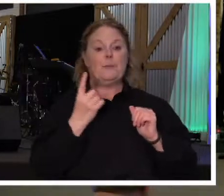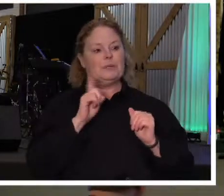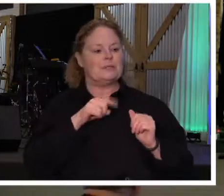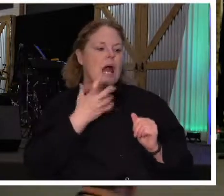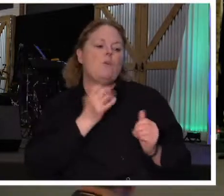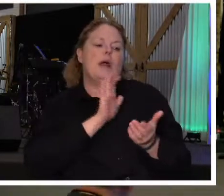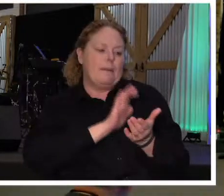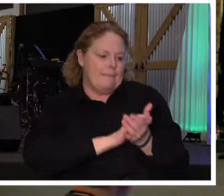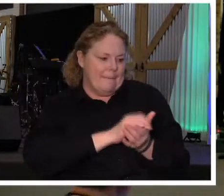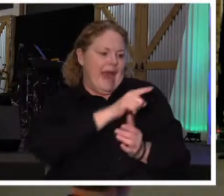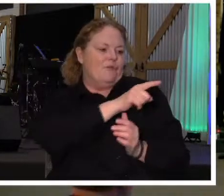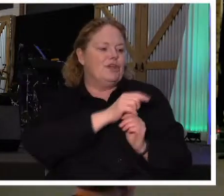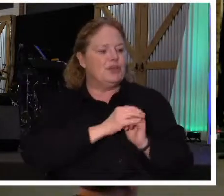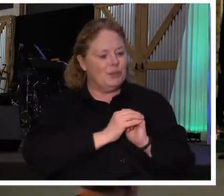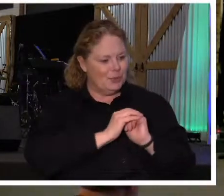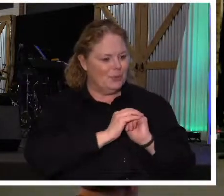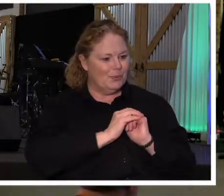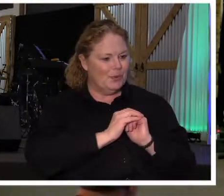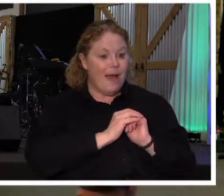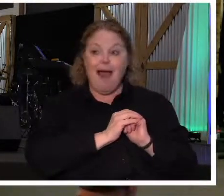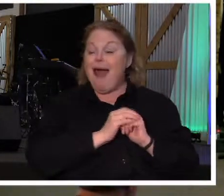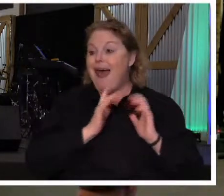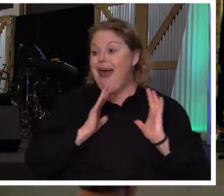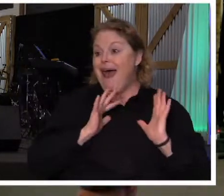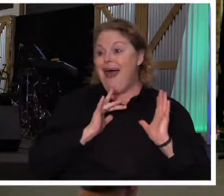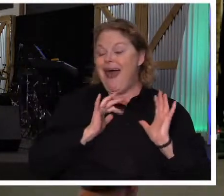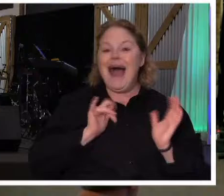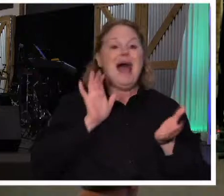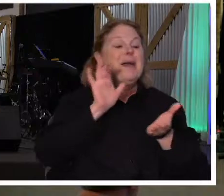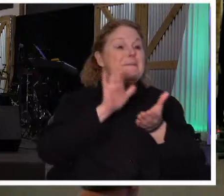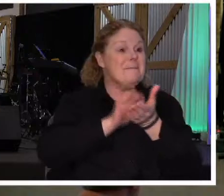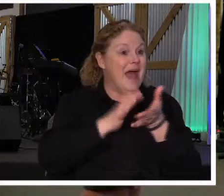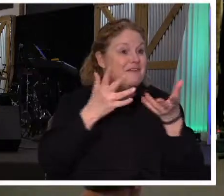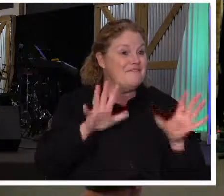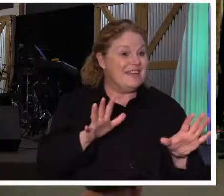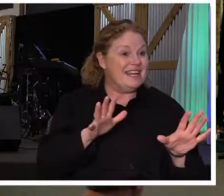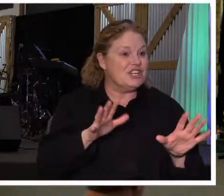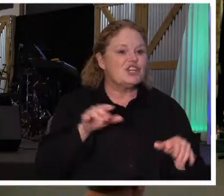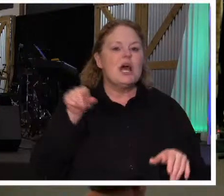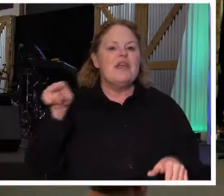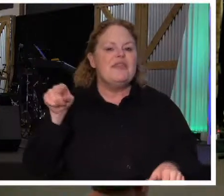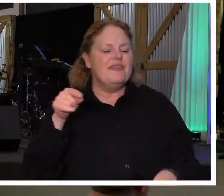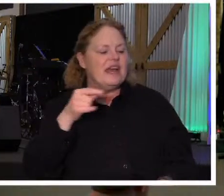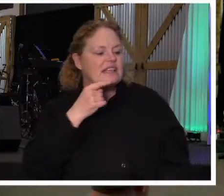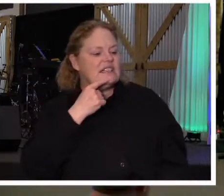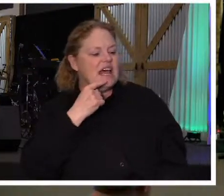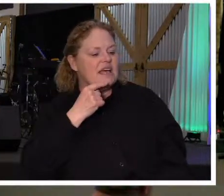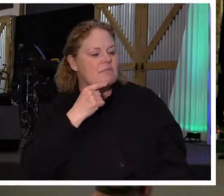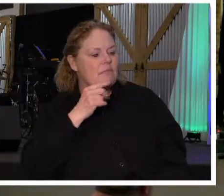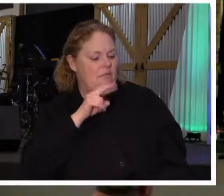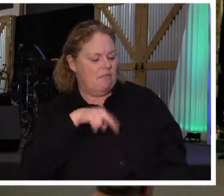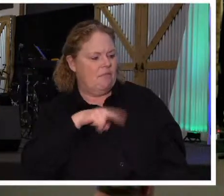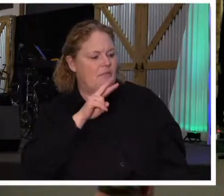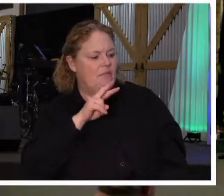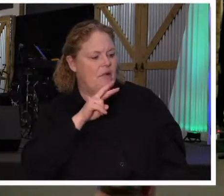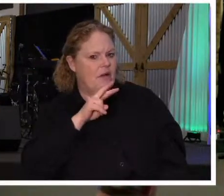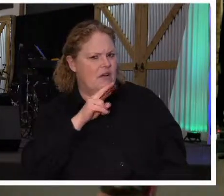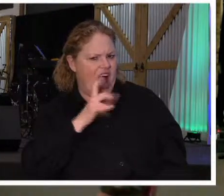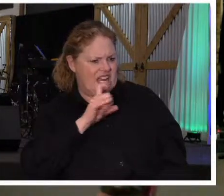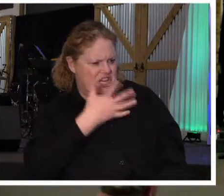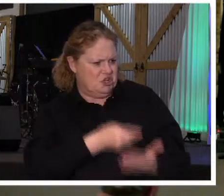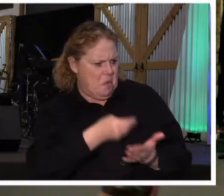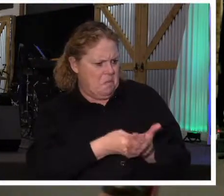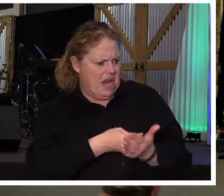you. And after the wedding, your spouse at some point comes to realize that he or she is not able to